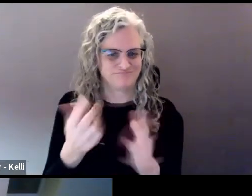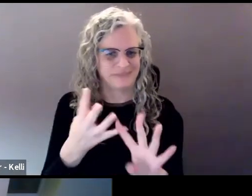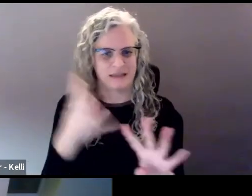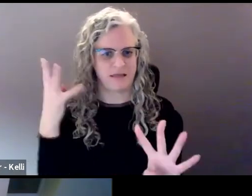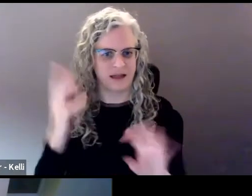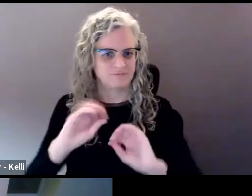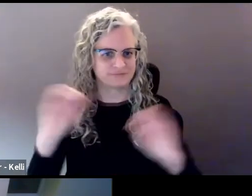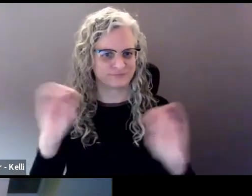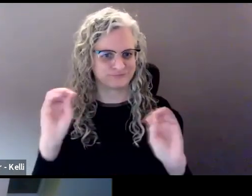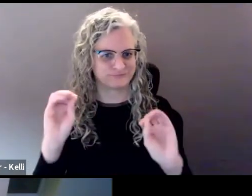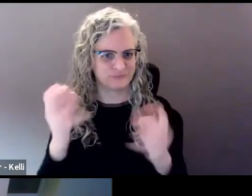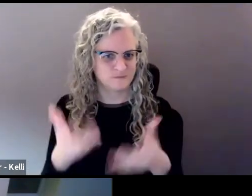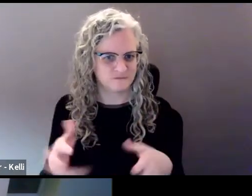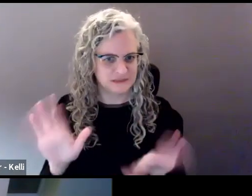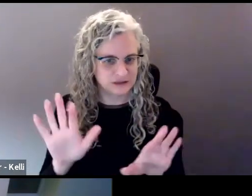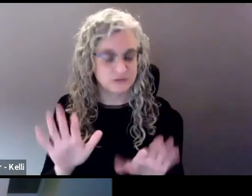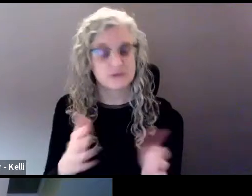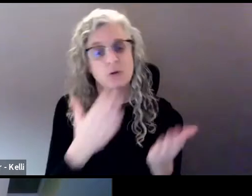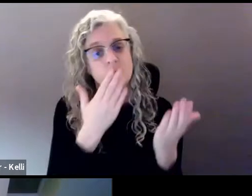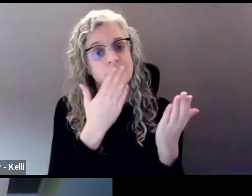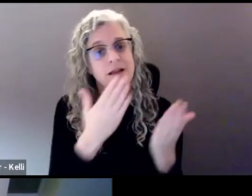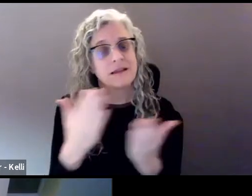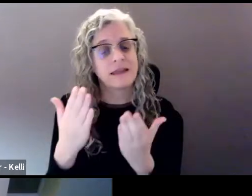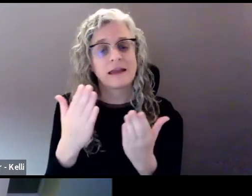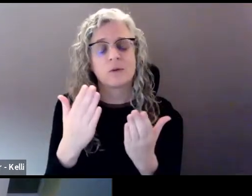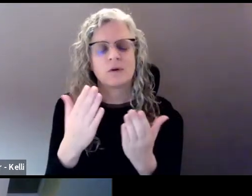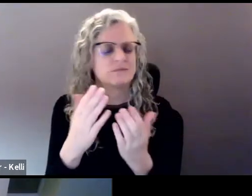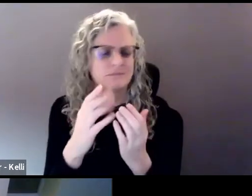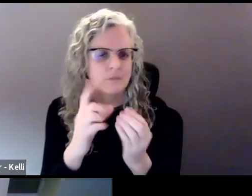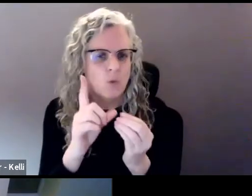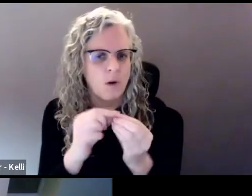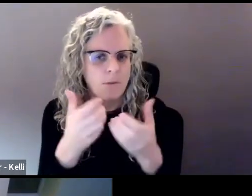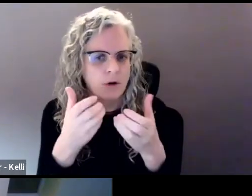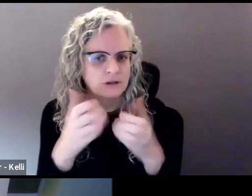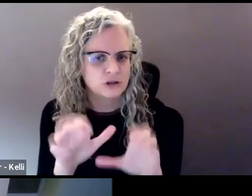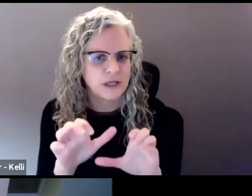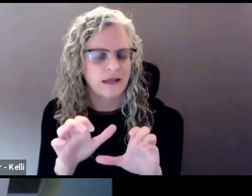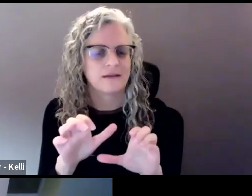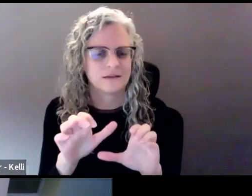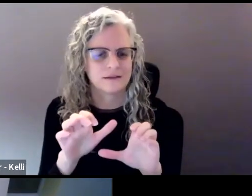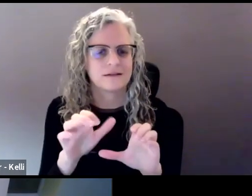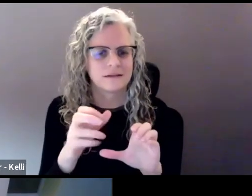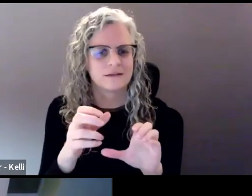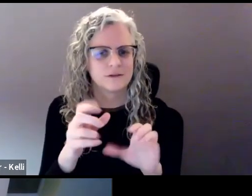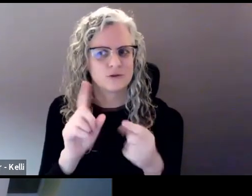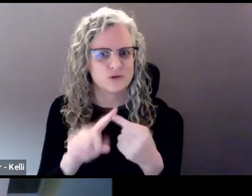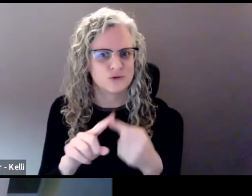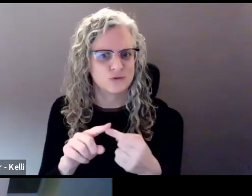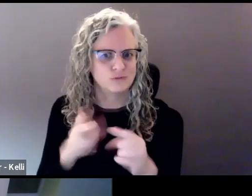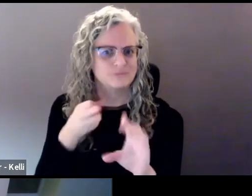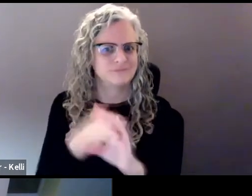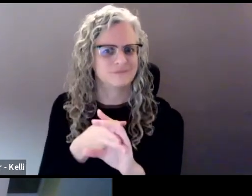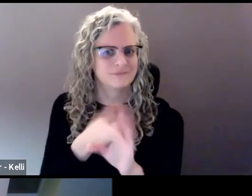everyone. I'm going to give one last call for testimony.